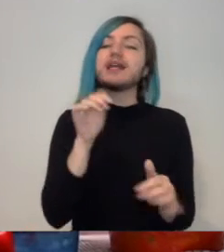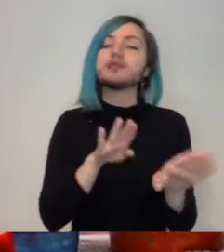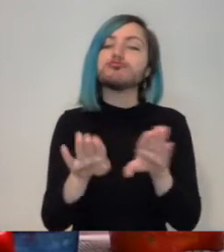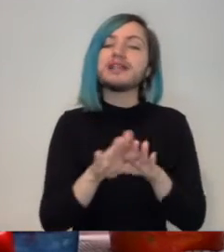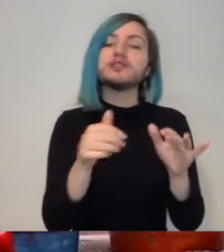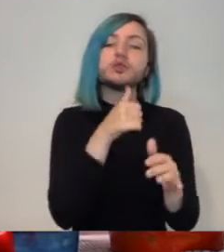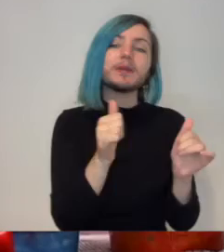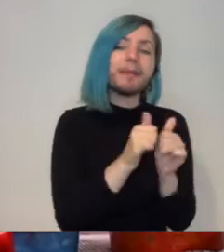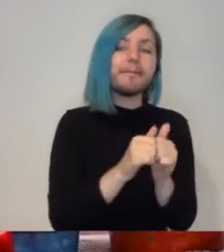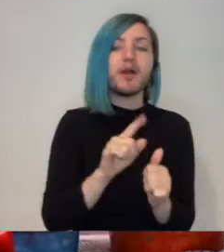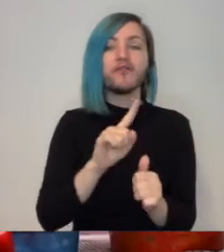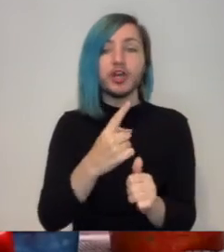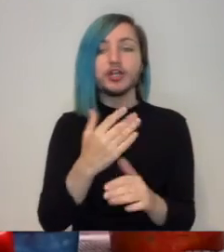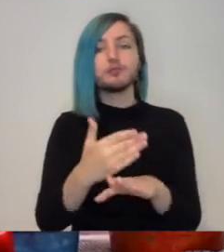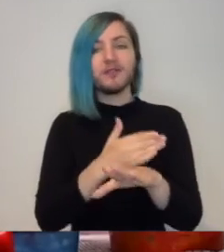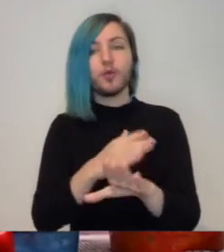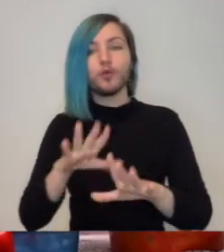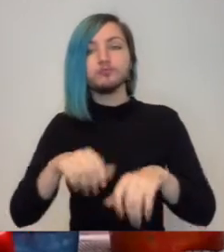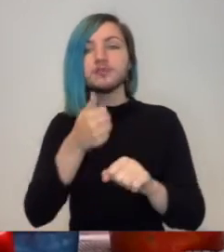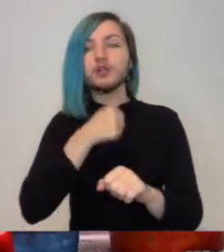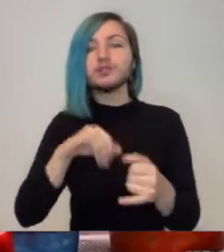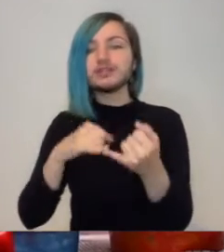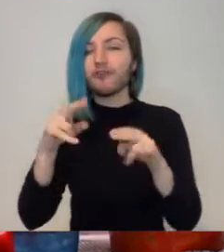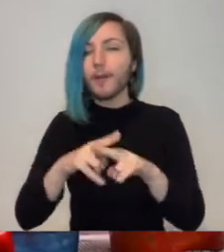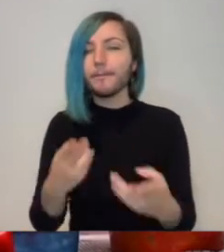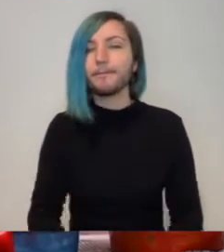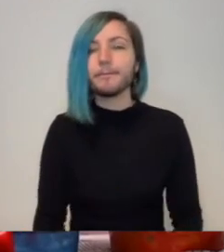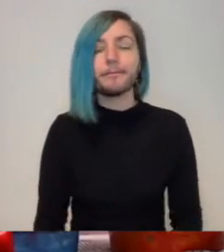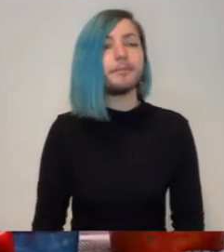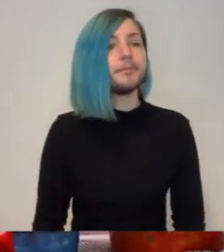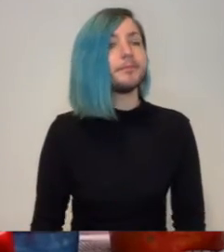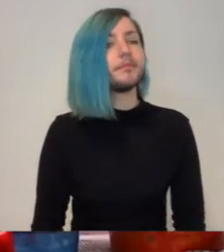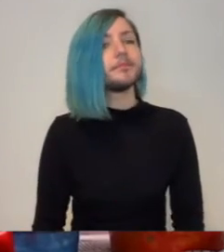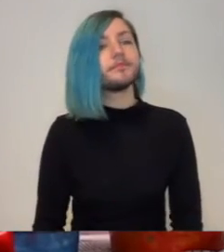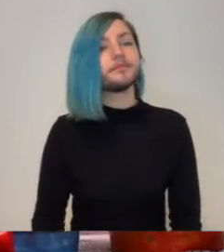paper before you go onto your sheet. So yeah.